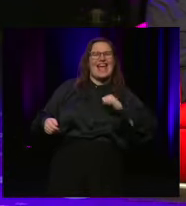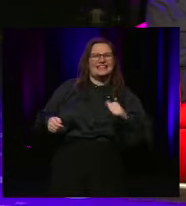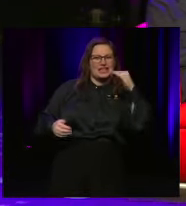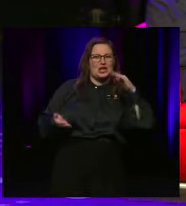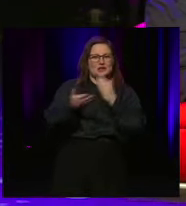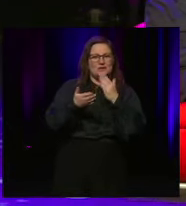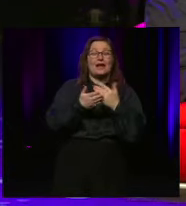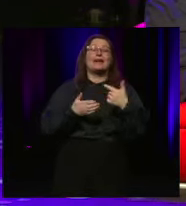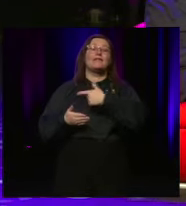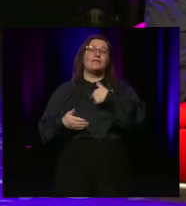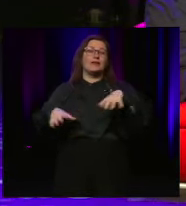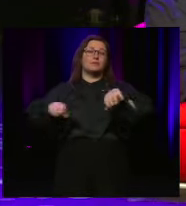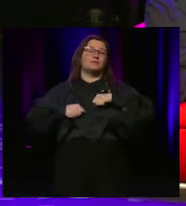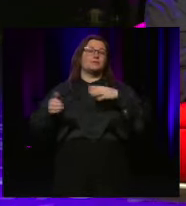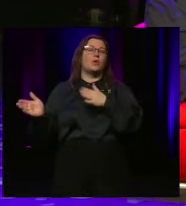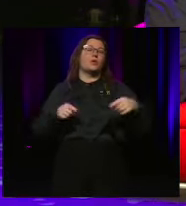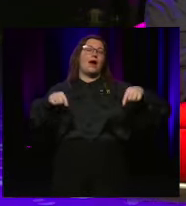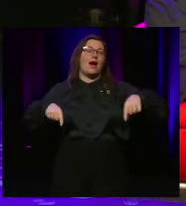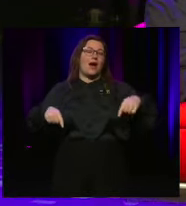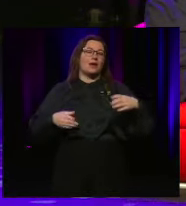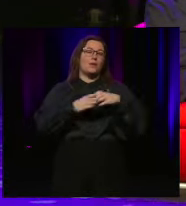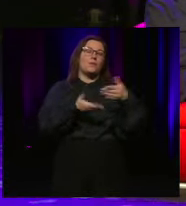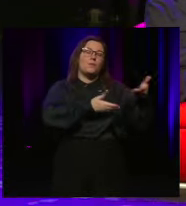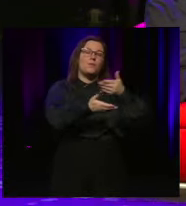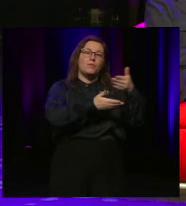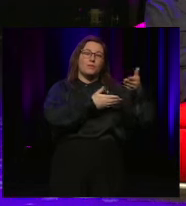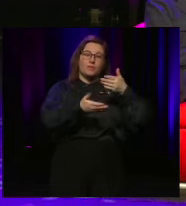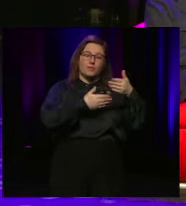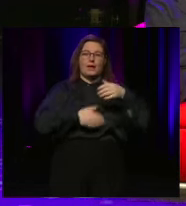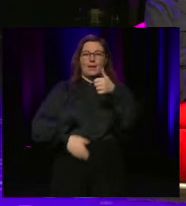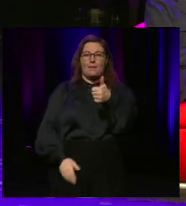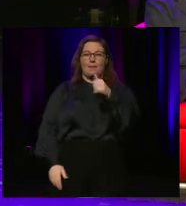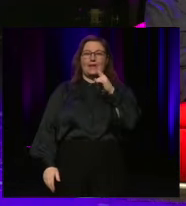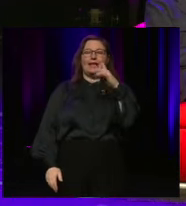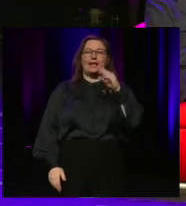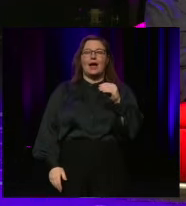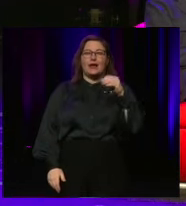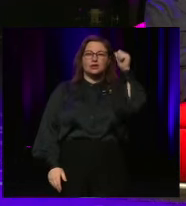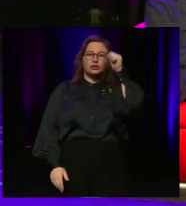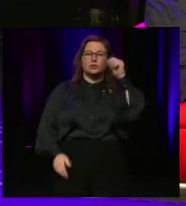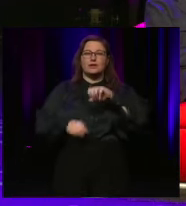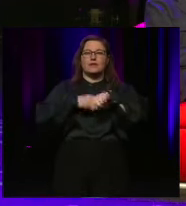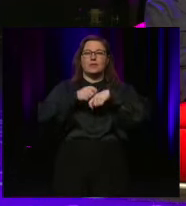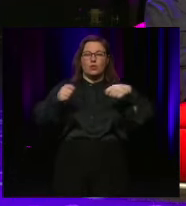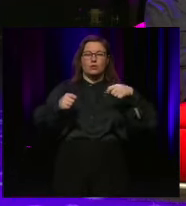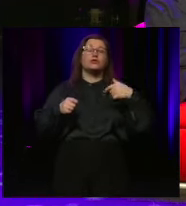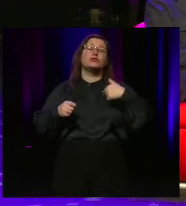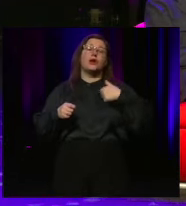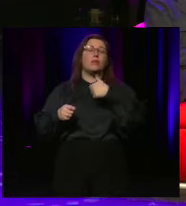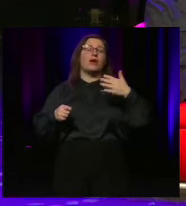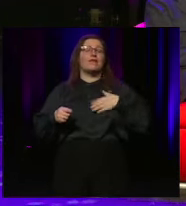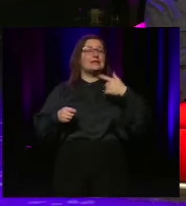this part of the event together with the study association Bilda. And I would like to just send a